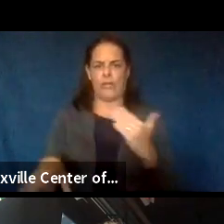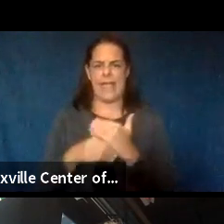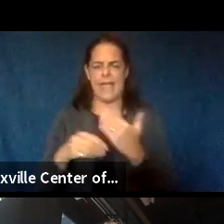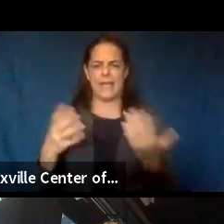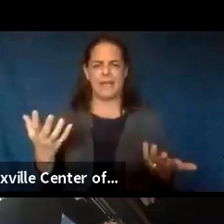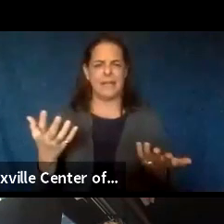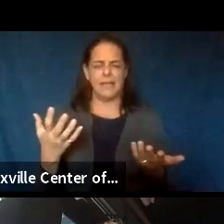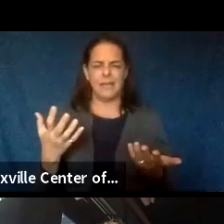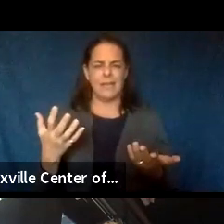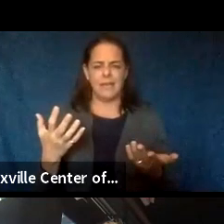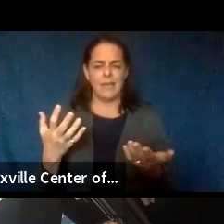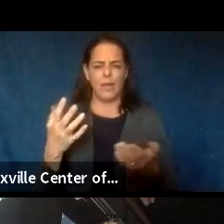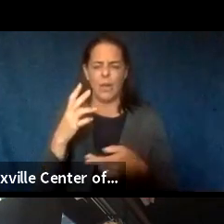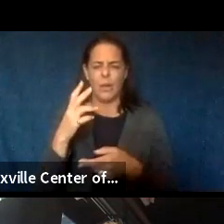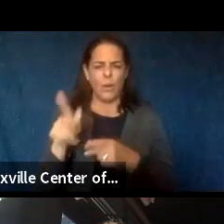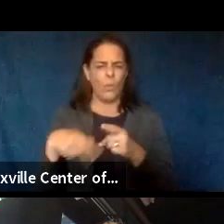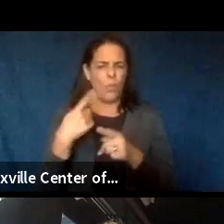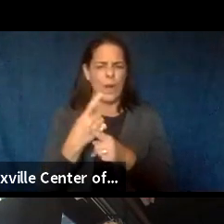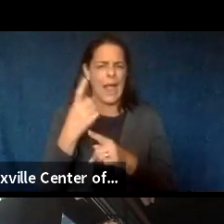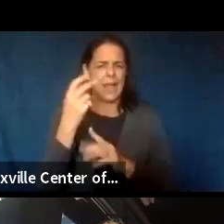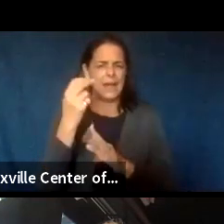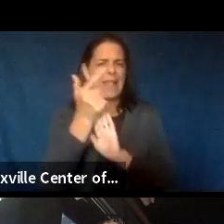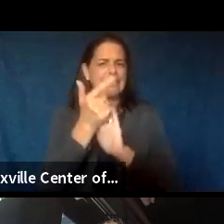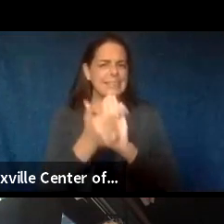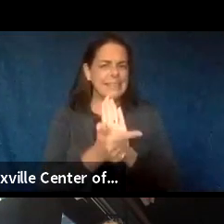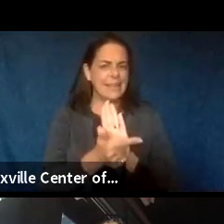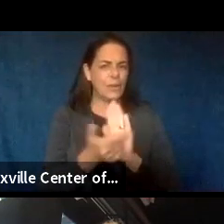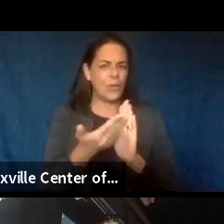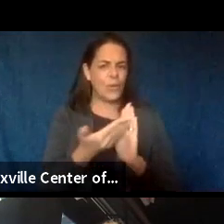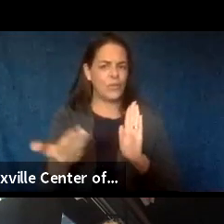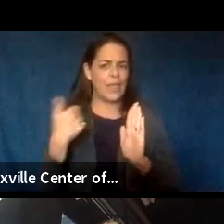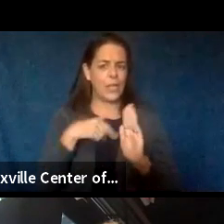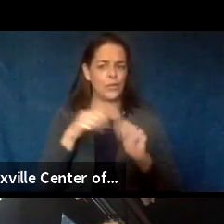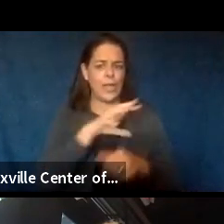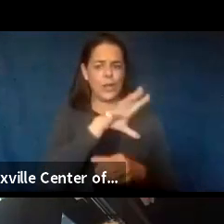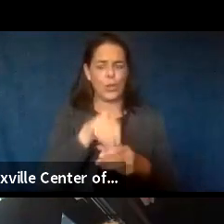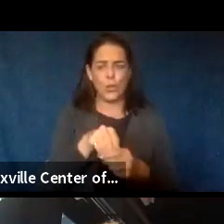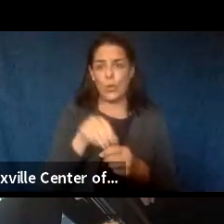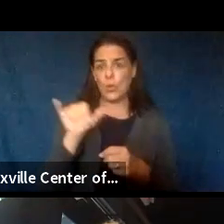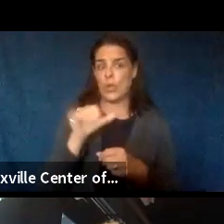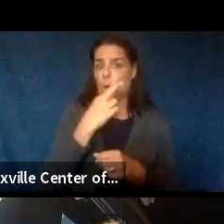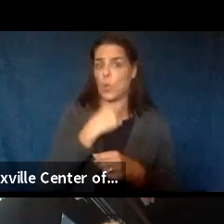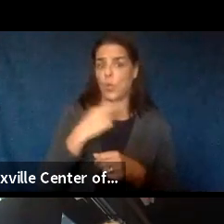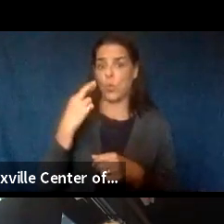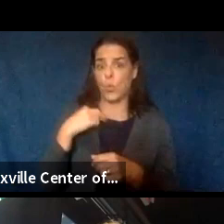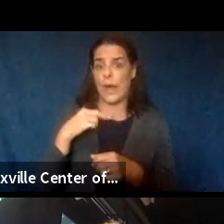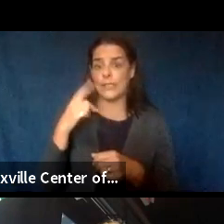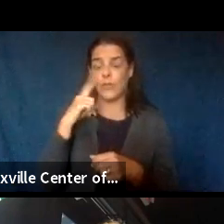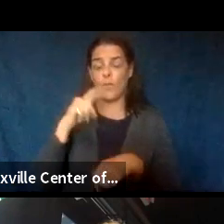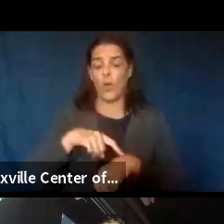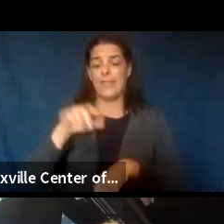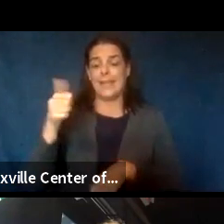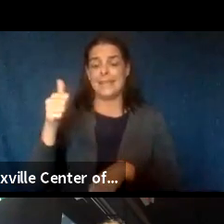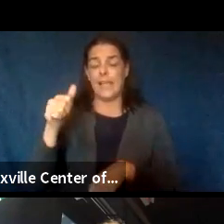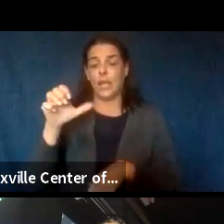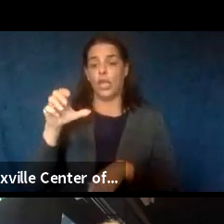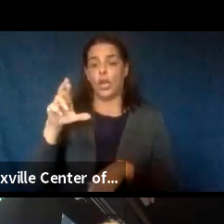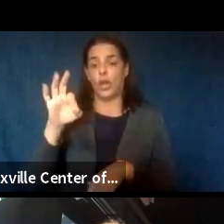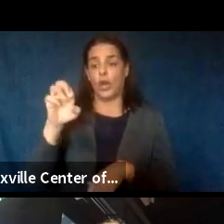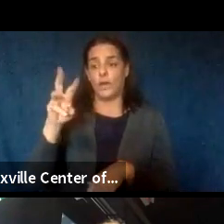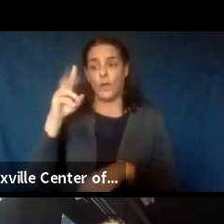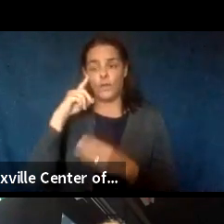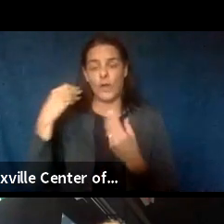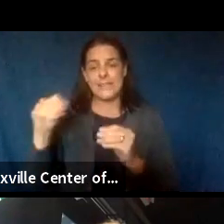What legal ways are there to include, let's say, even restaurants at our 10 p.m. curfew time for the sale